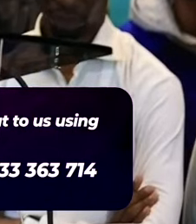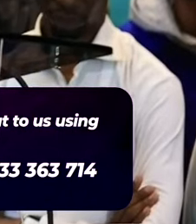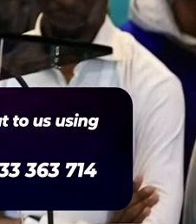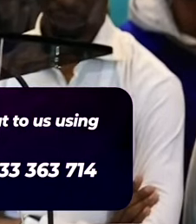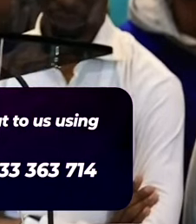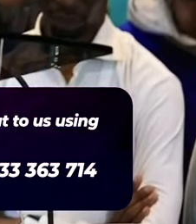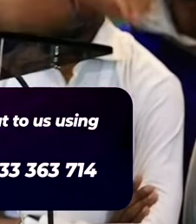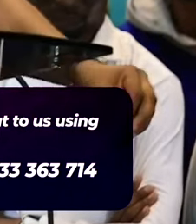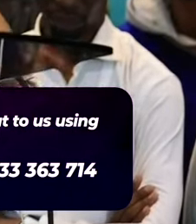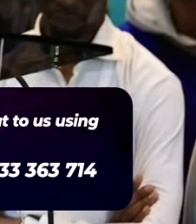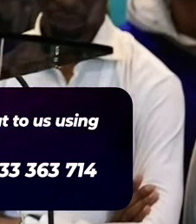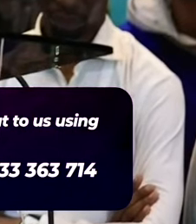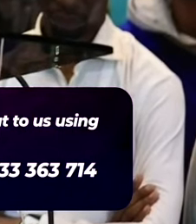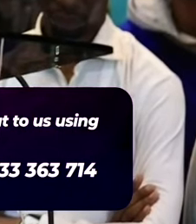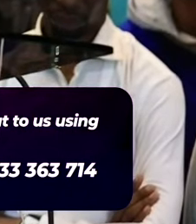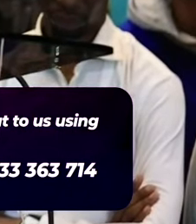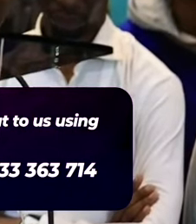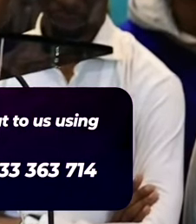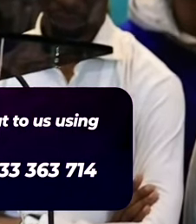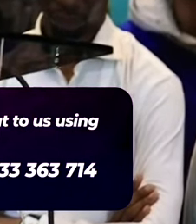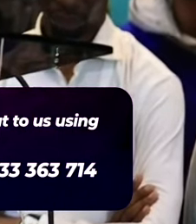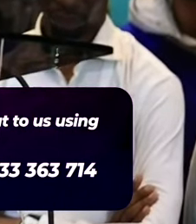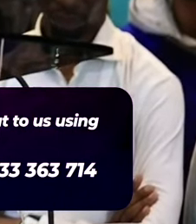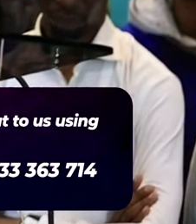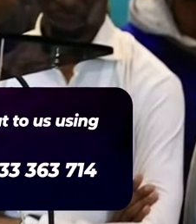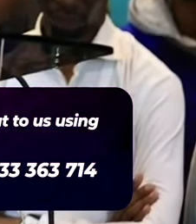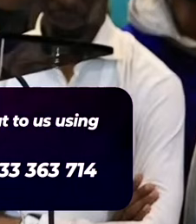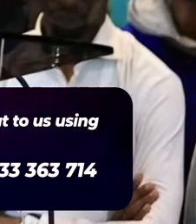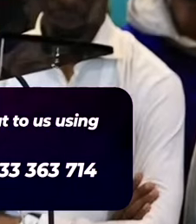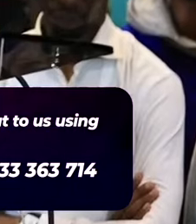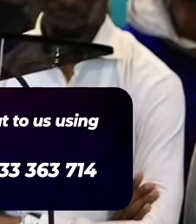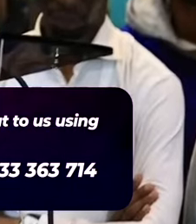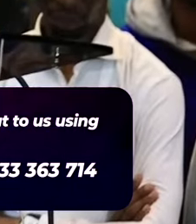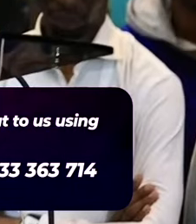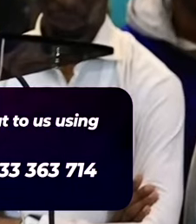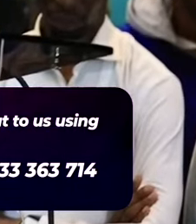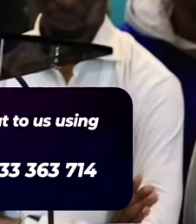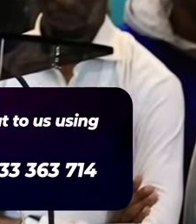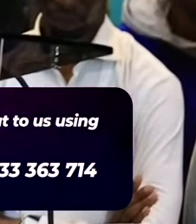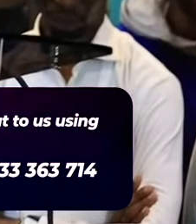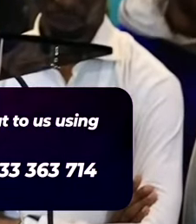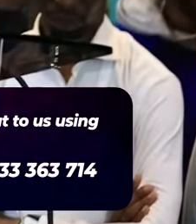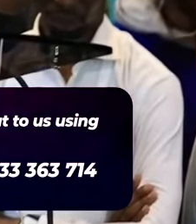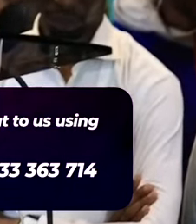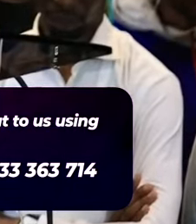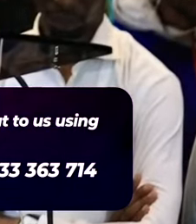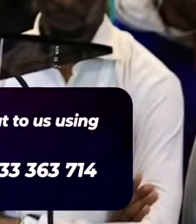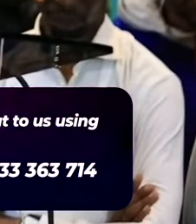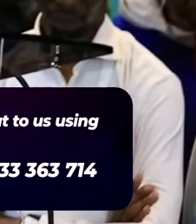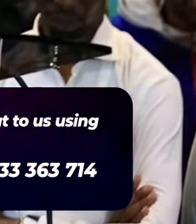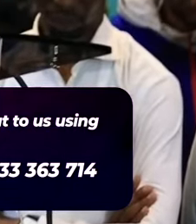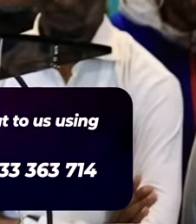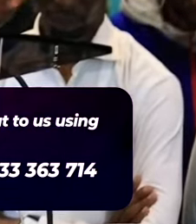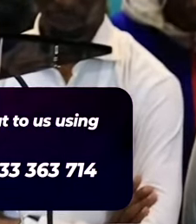Jesus, we pray today. Join sons that must be joined to daughters. Join daughters that